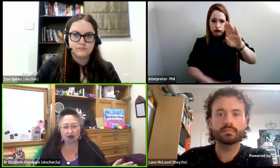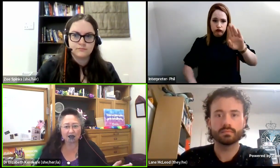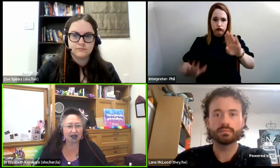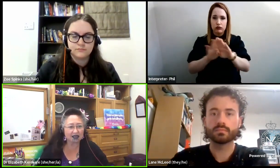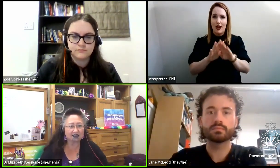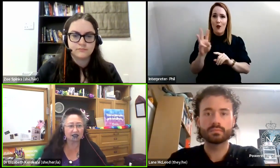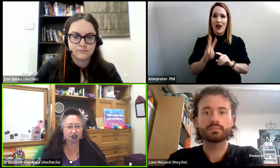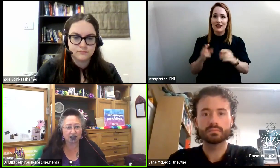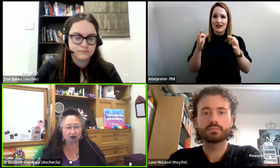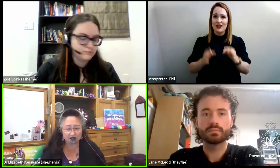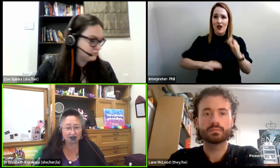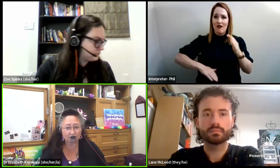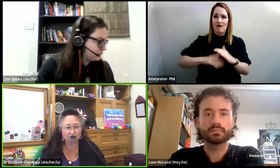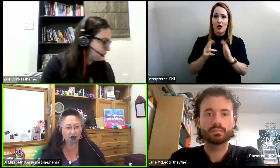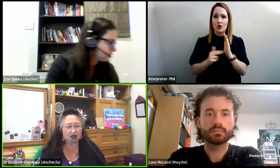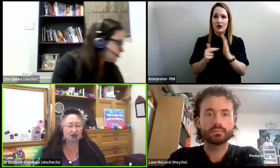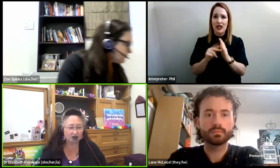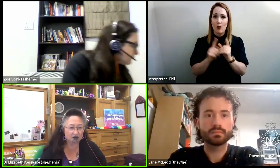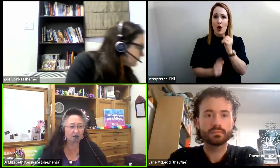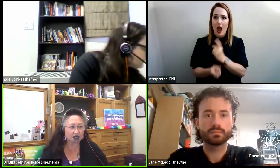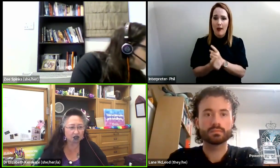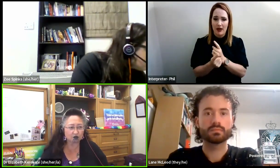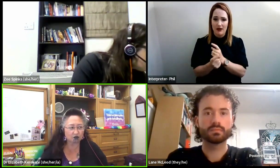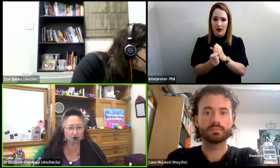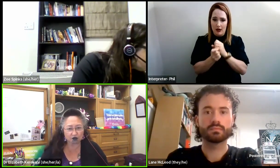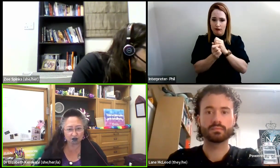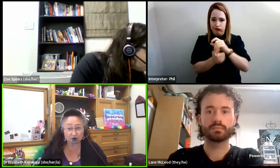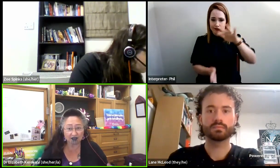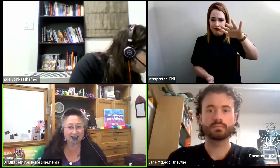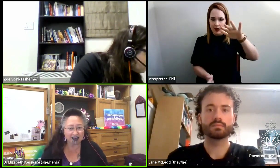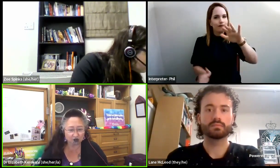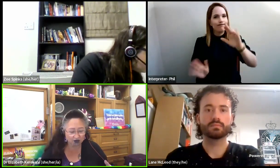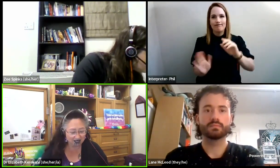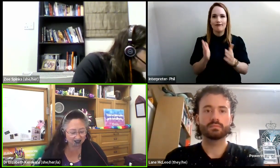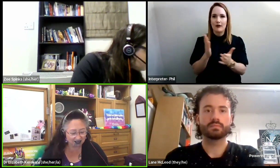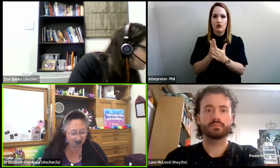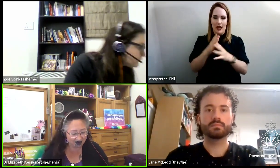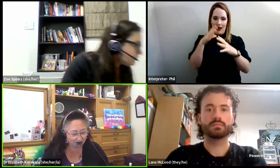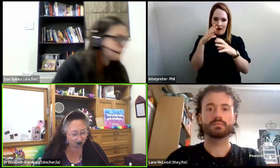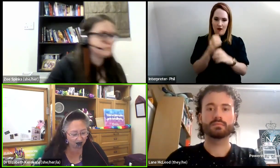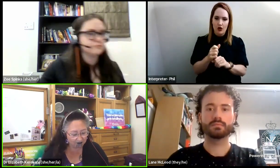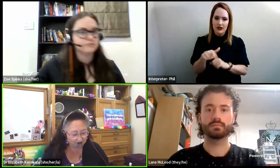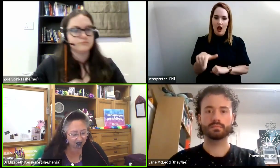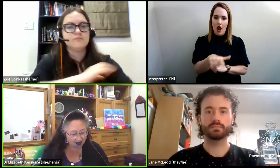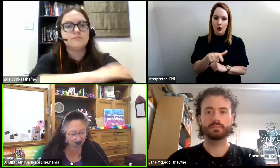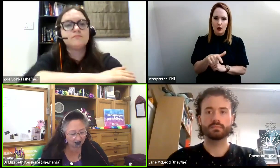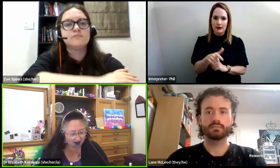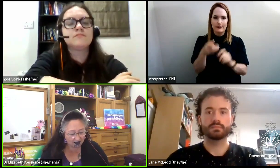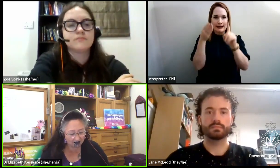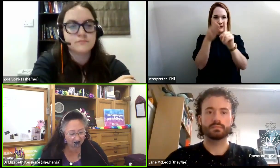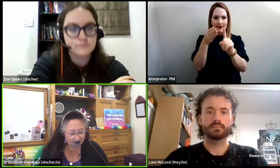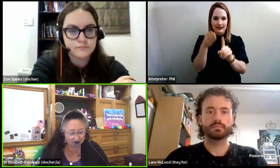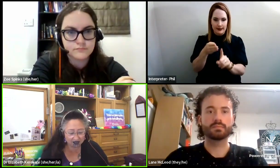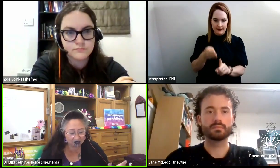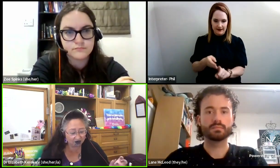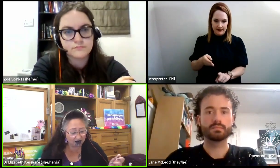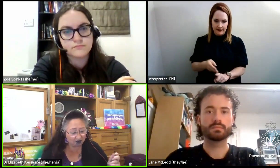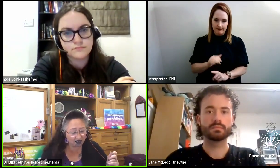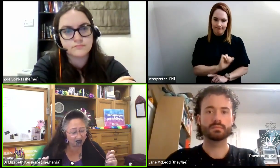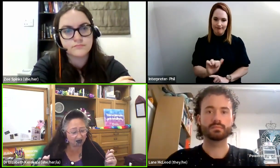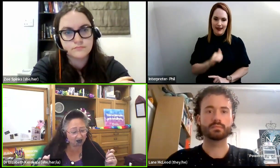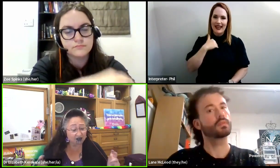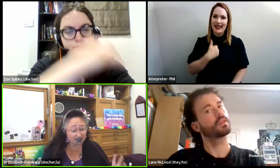to happen and that gets dished out to the country, it'll be much more focused on what are the actual needs in that area. They're looking